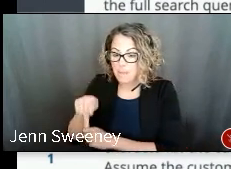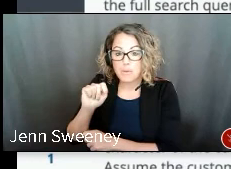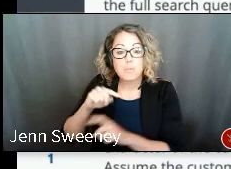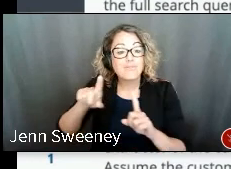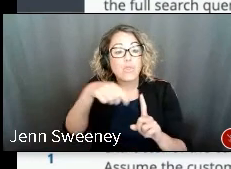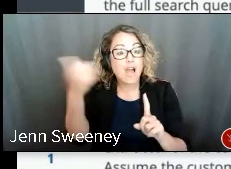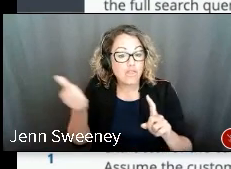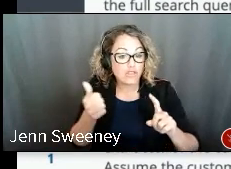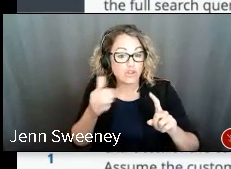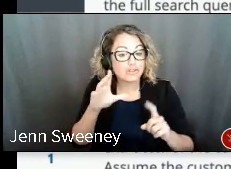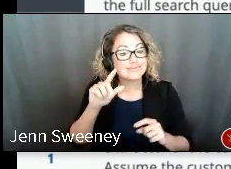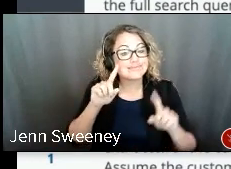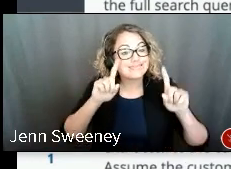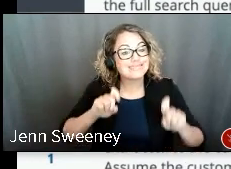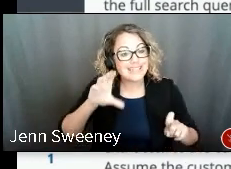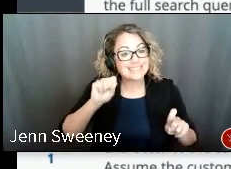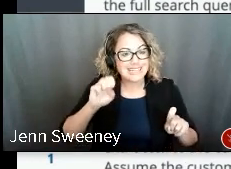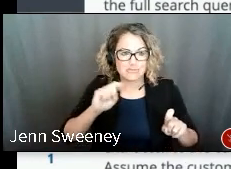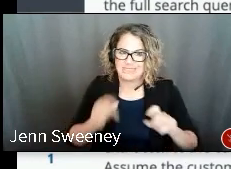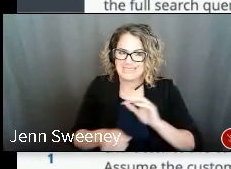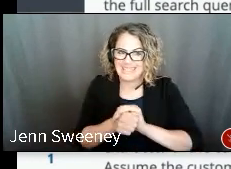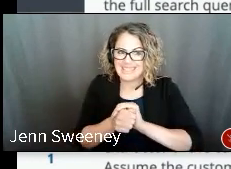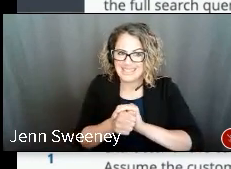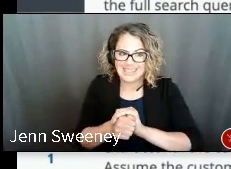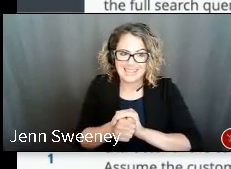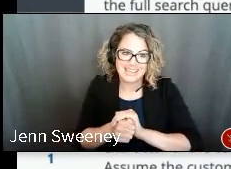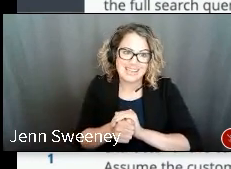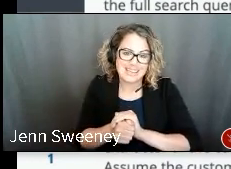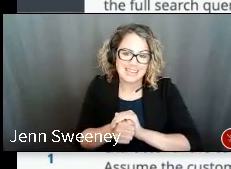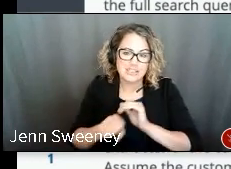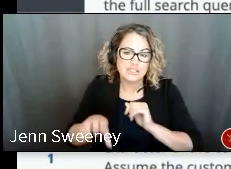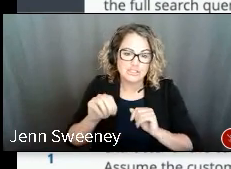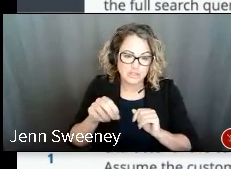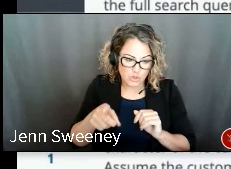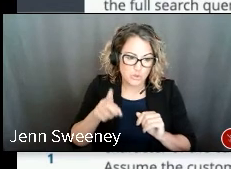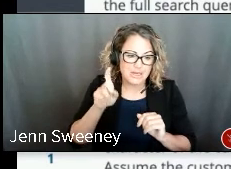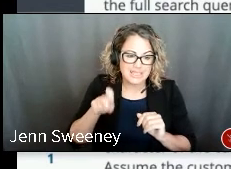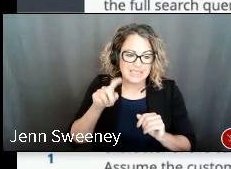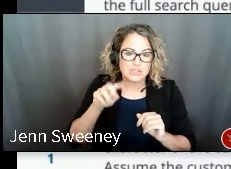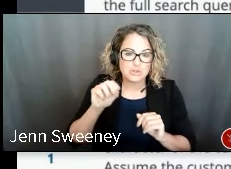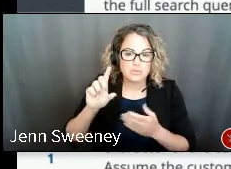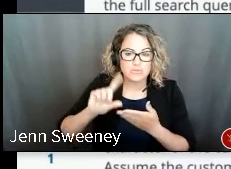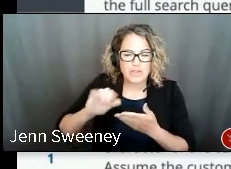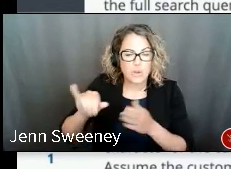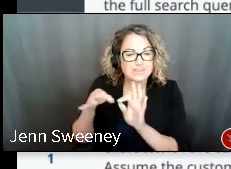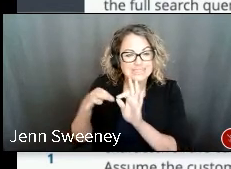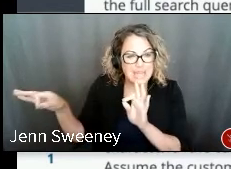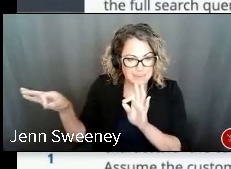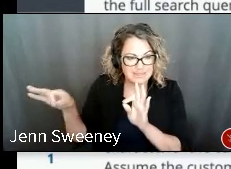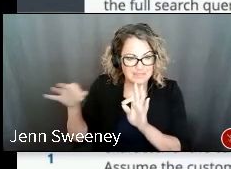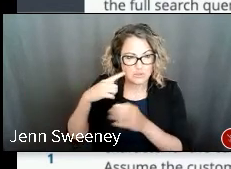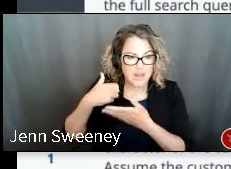cases, they're hidden test cases, so you have to print or log statements to help you debug why